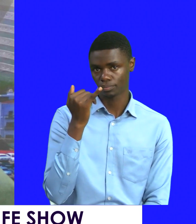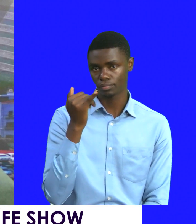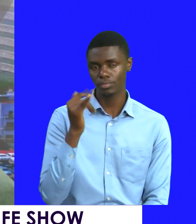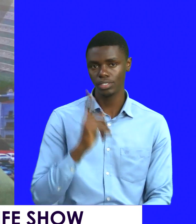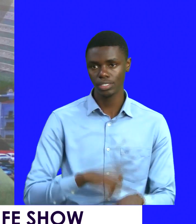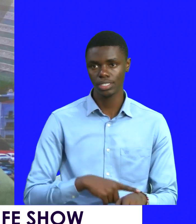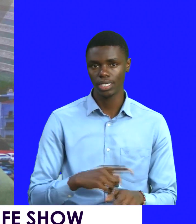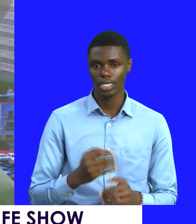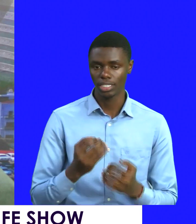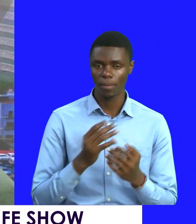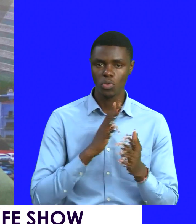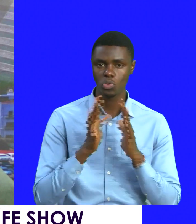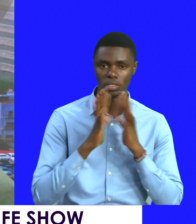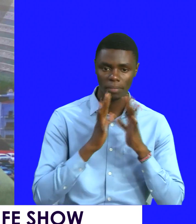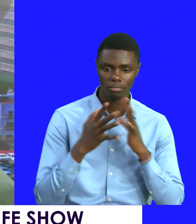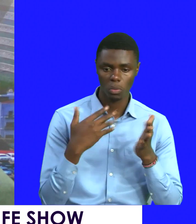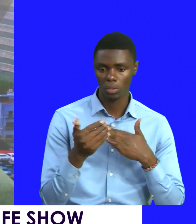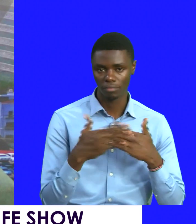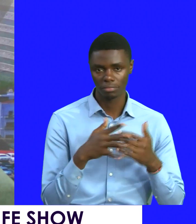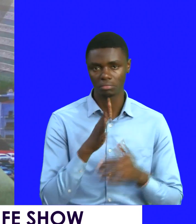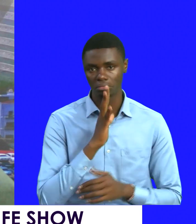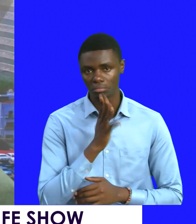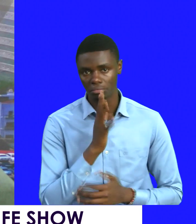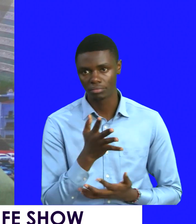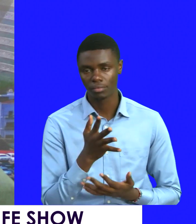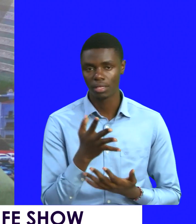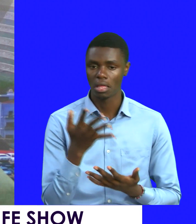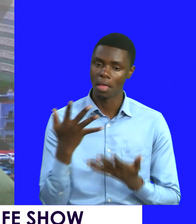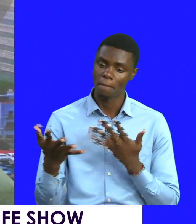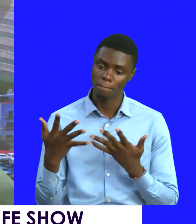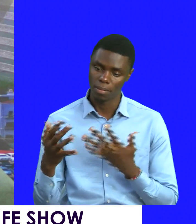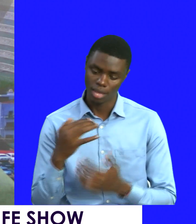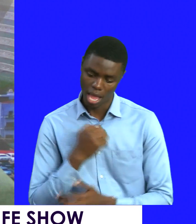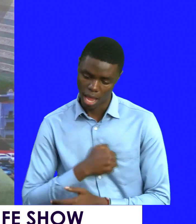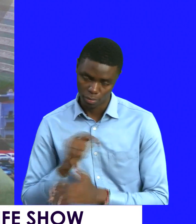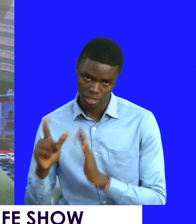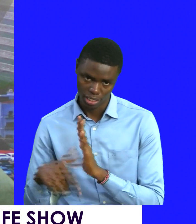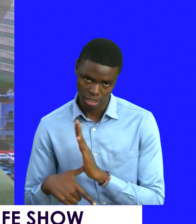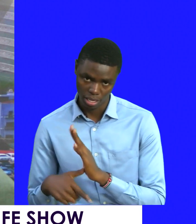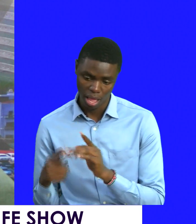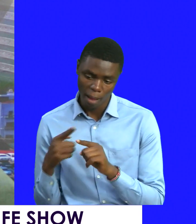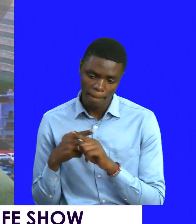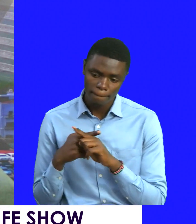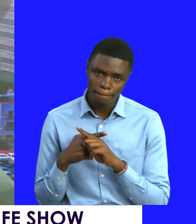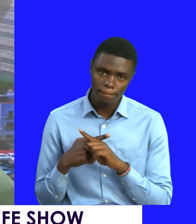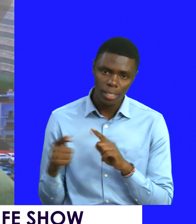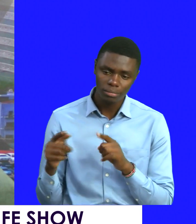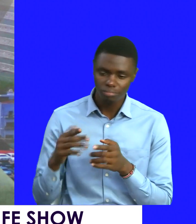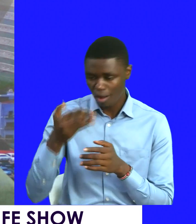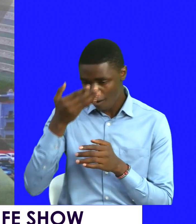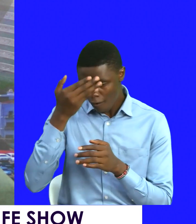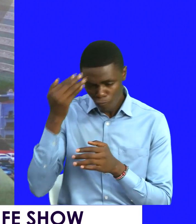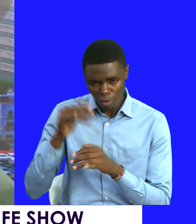when you bring out what you bring out, you may apologize, but it may never be